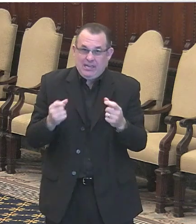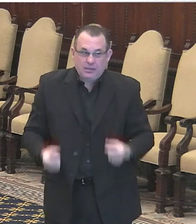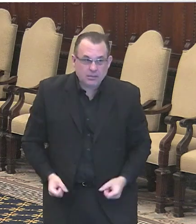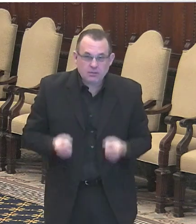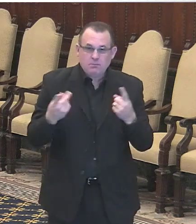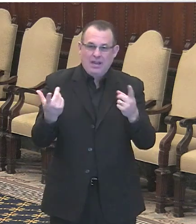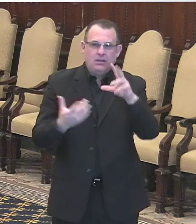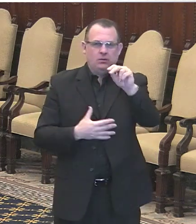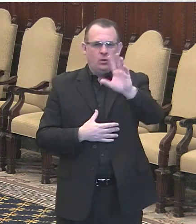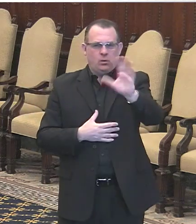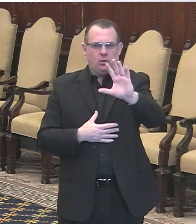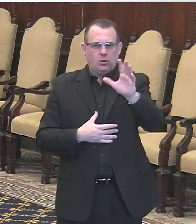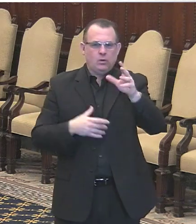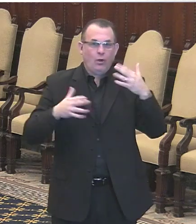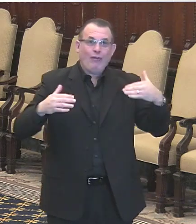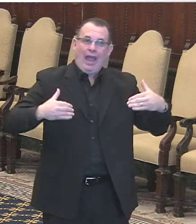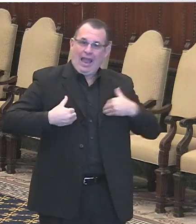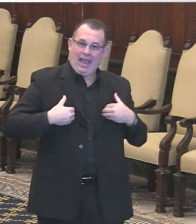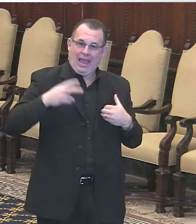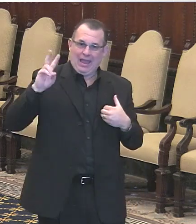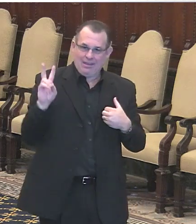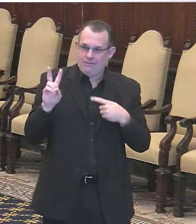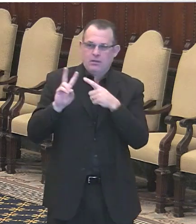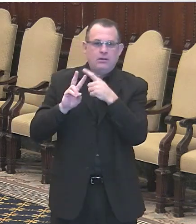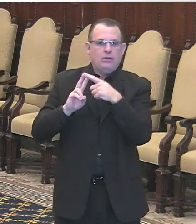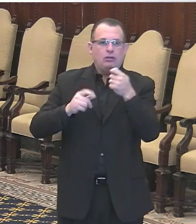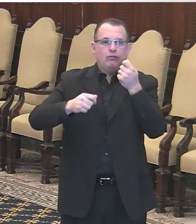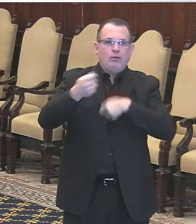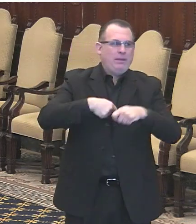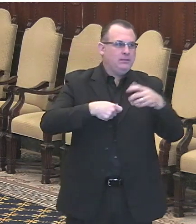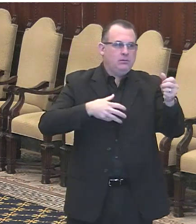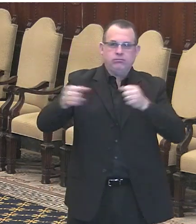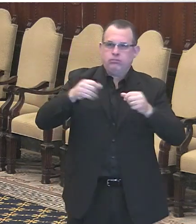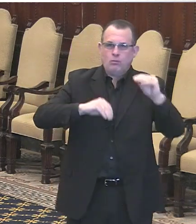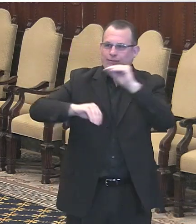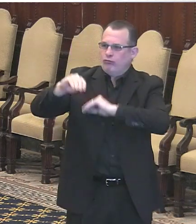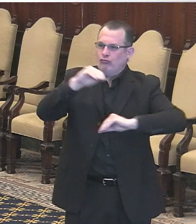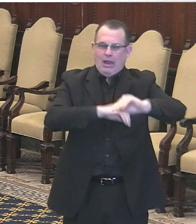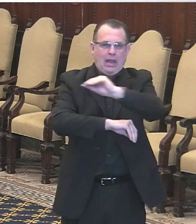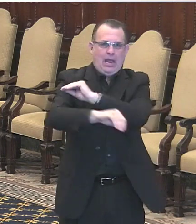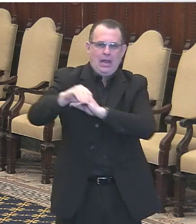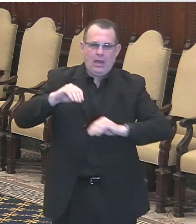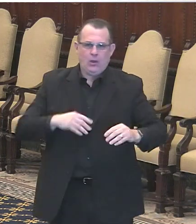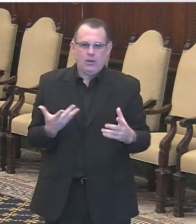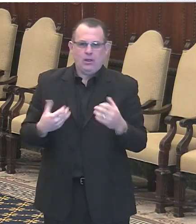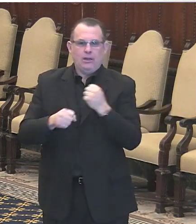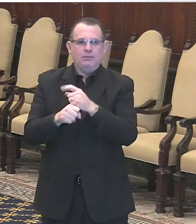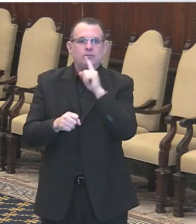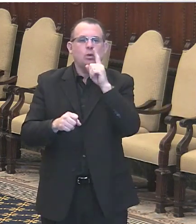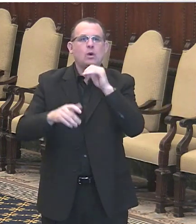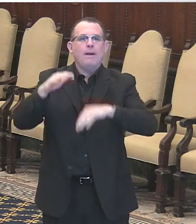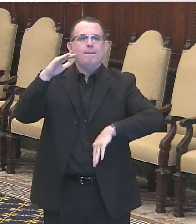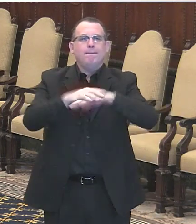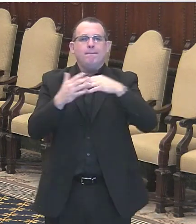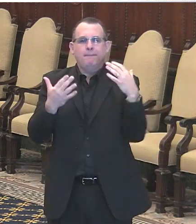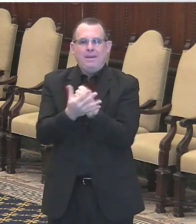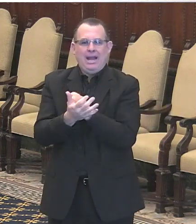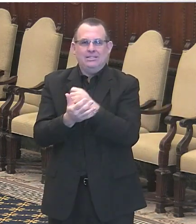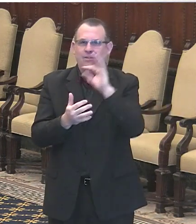redeployment of resources that are 100% focused on making sure we get the most out of our federal grant dollars and that they're